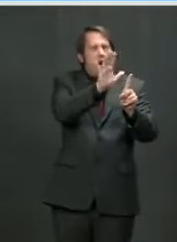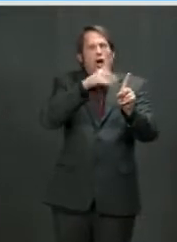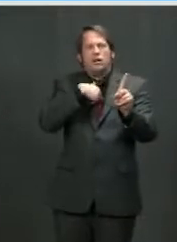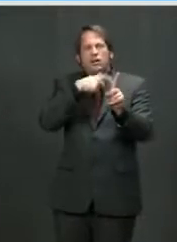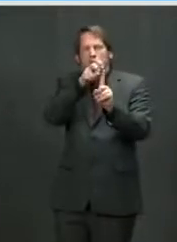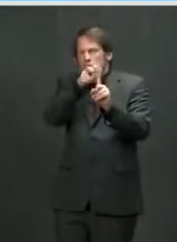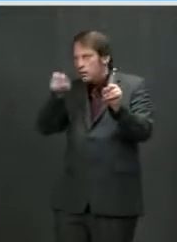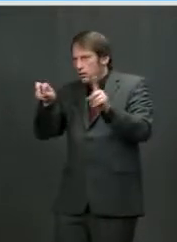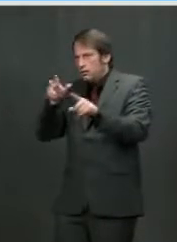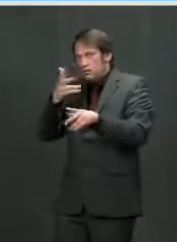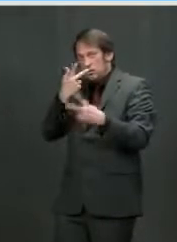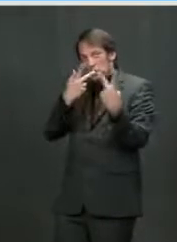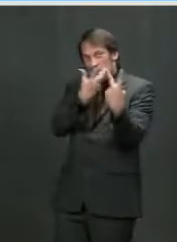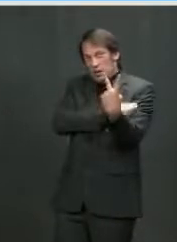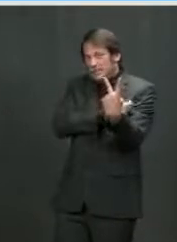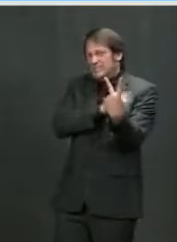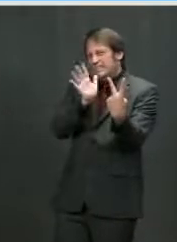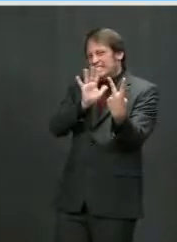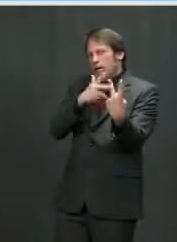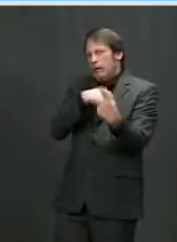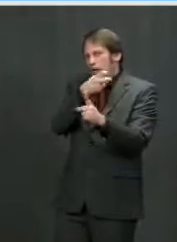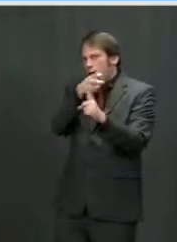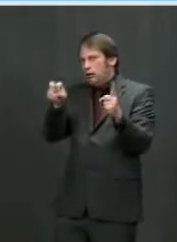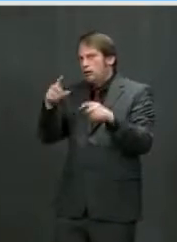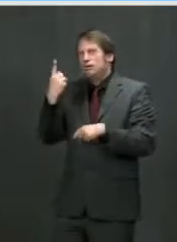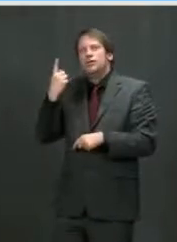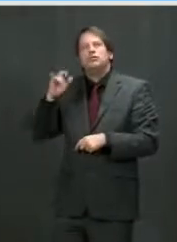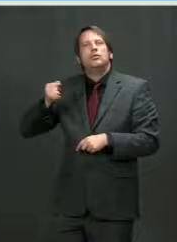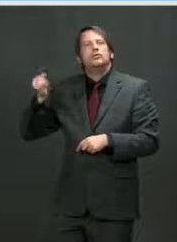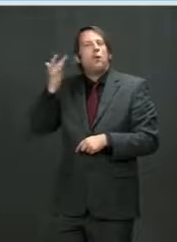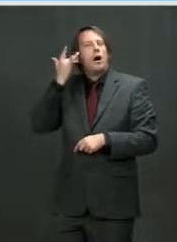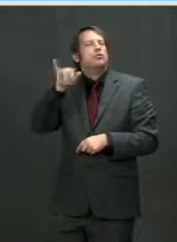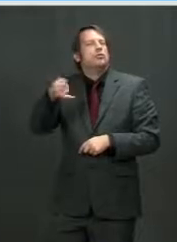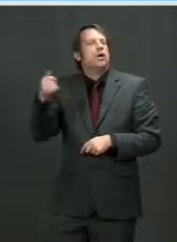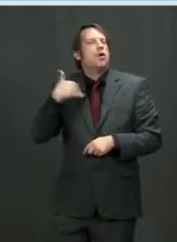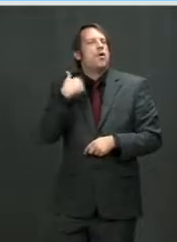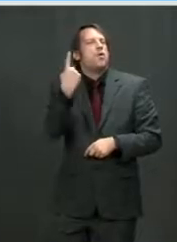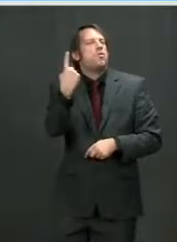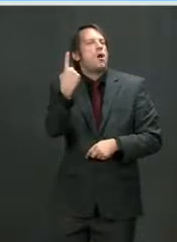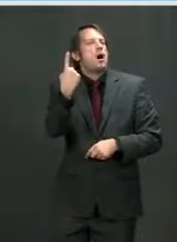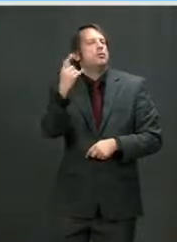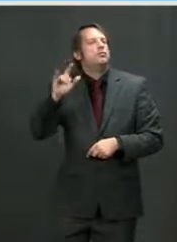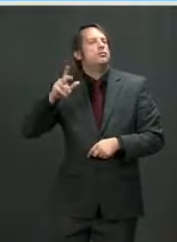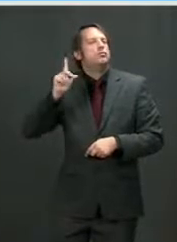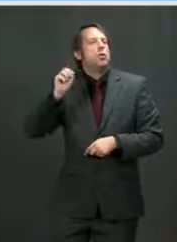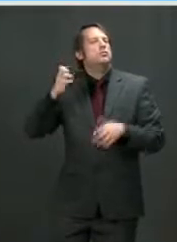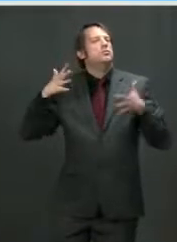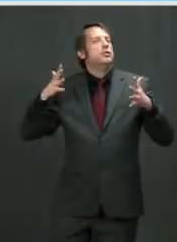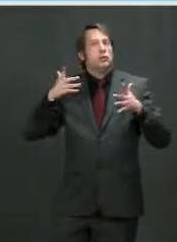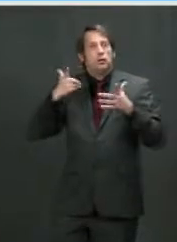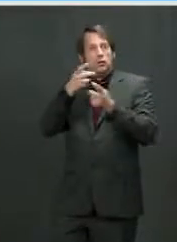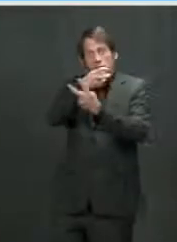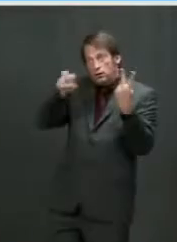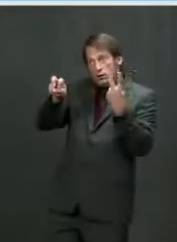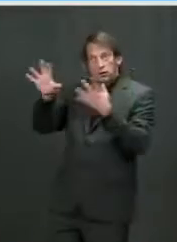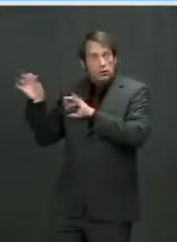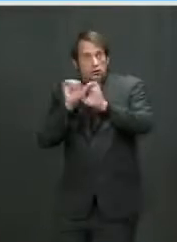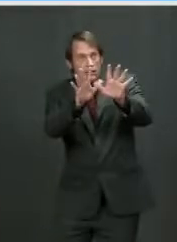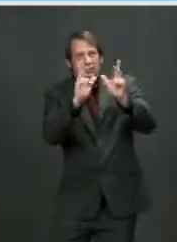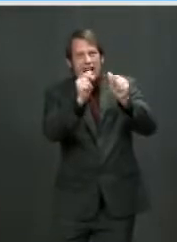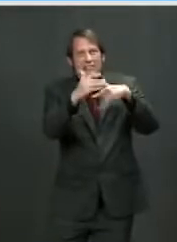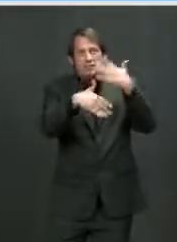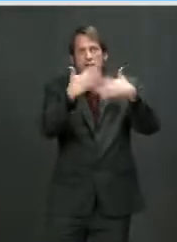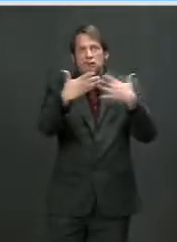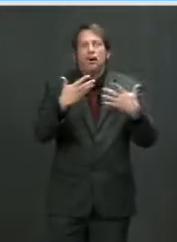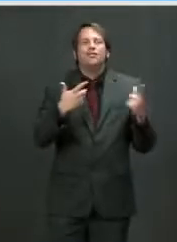question. It's a smart question because, clearly there are phases that we will go through over